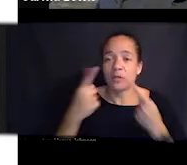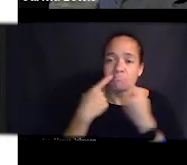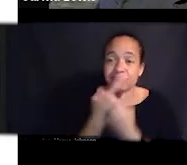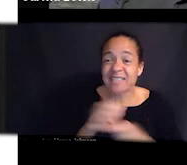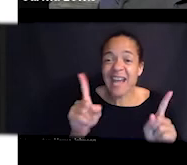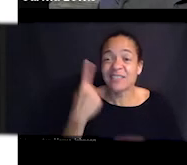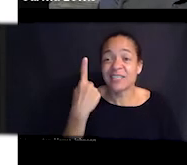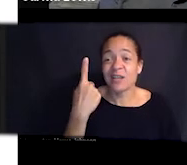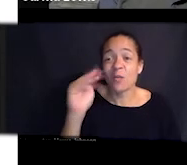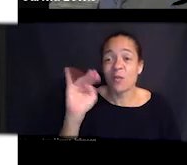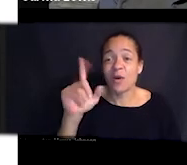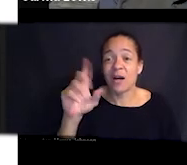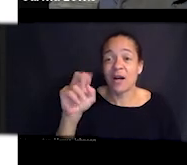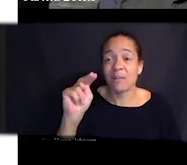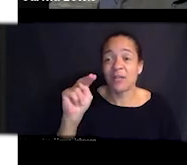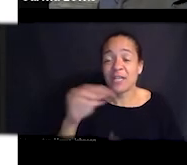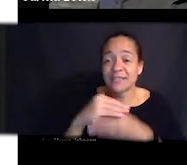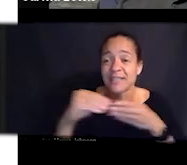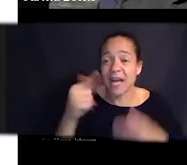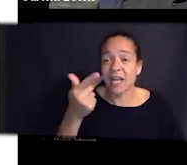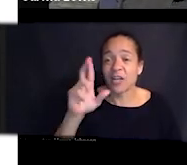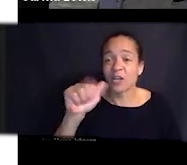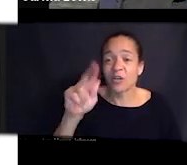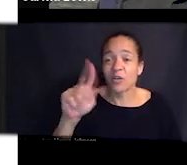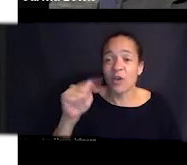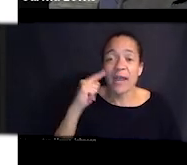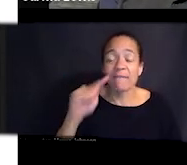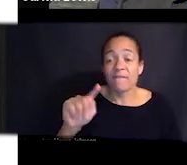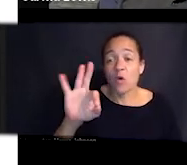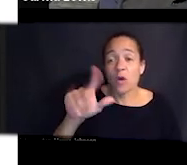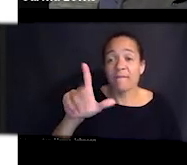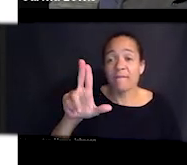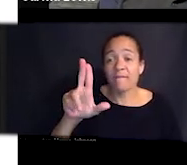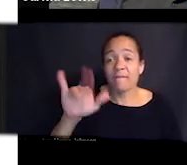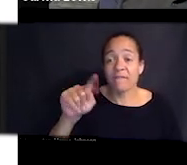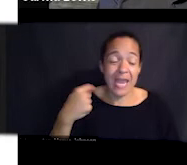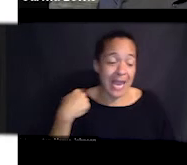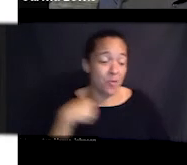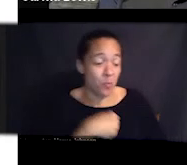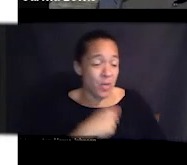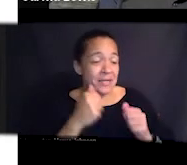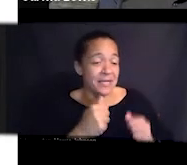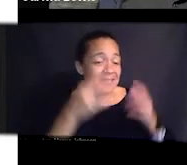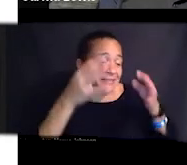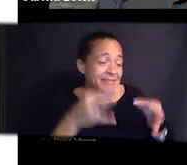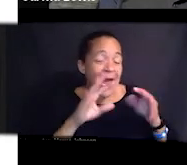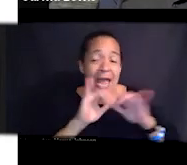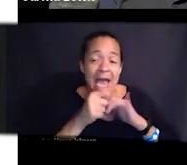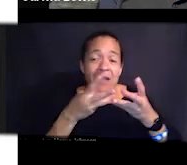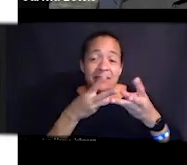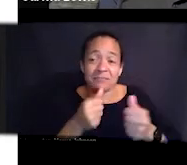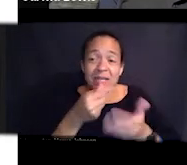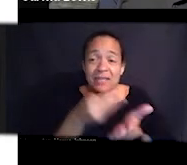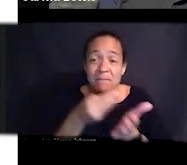million grant for Flint and we get to decide how to spend it. And he